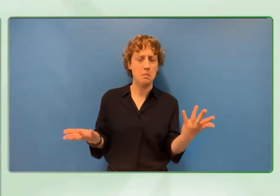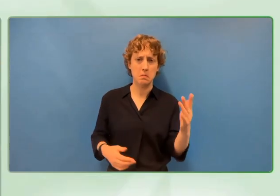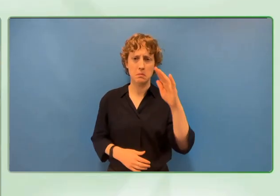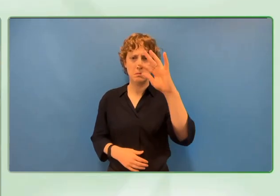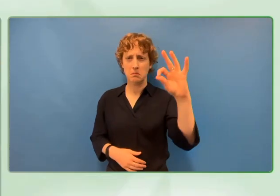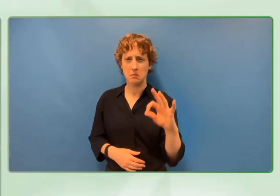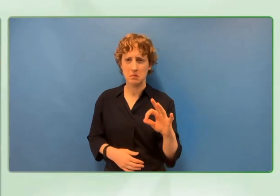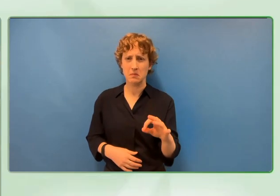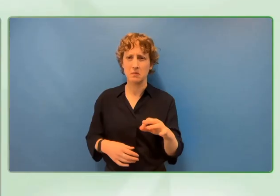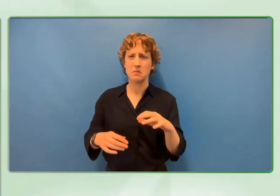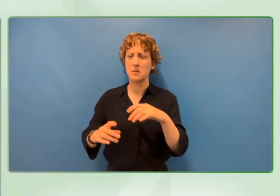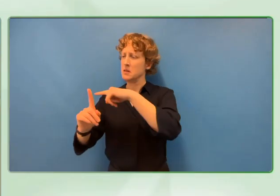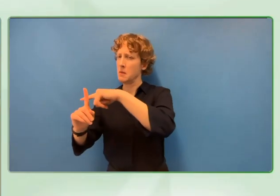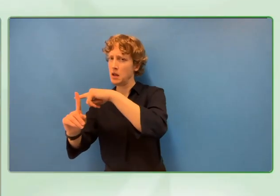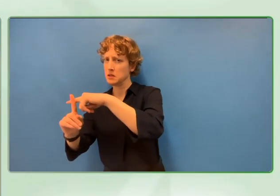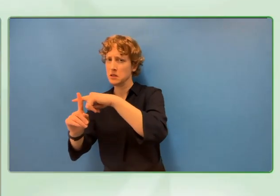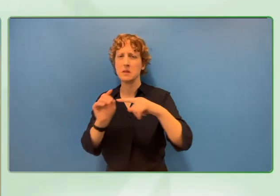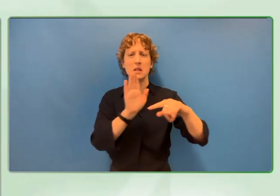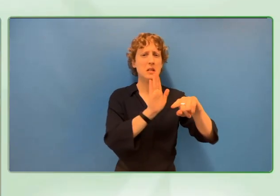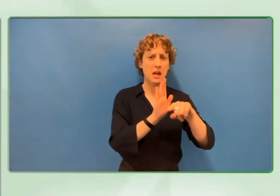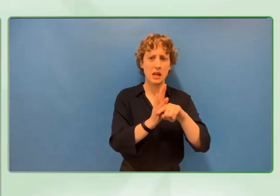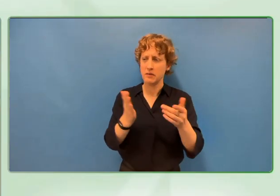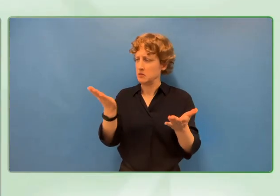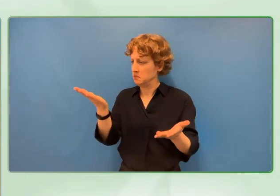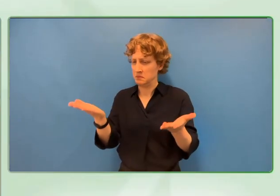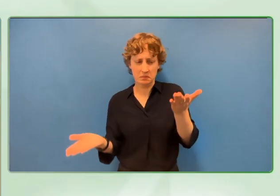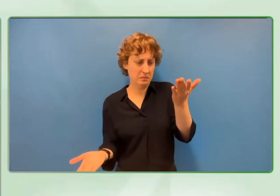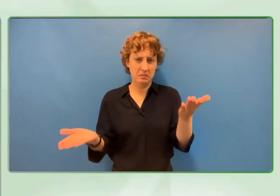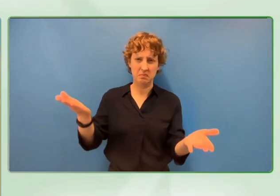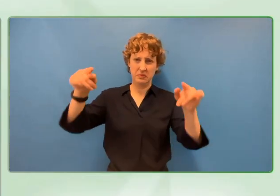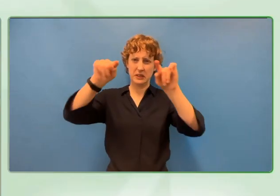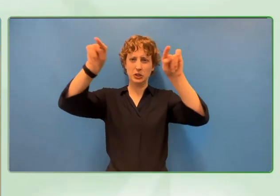especially in younger children. So it's open to anyone, but would anyone like to lead on that?